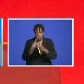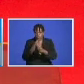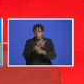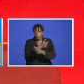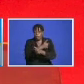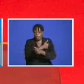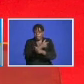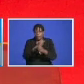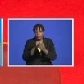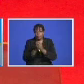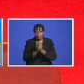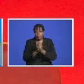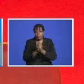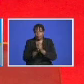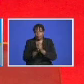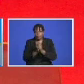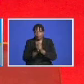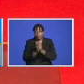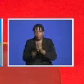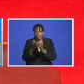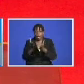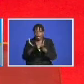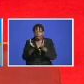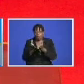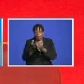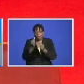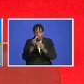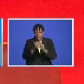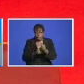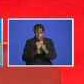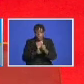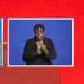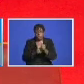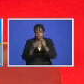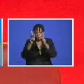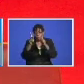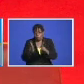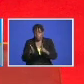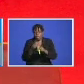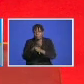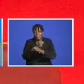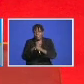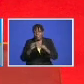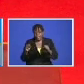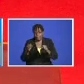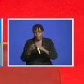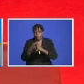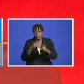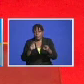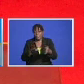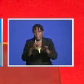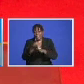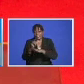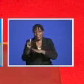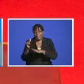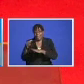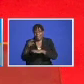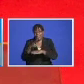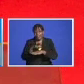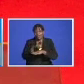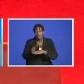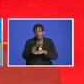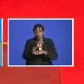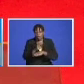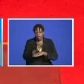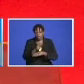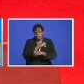vaccines. I want each of you to be safe from this deadly virus. I strongly